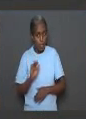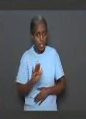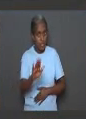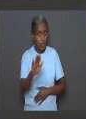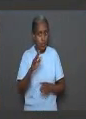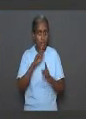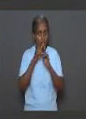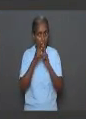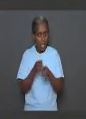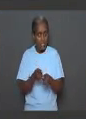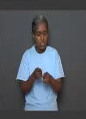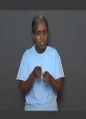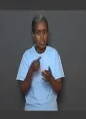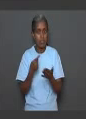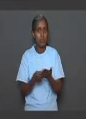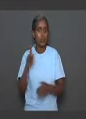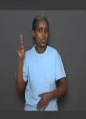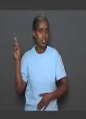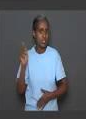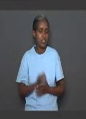compare your answers to these.